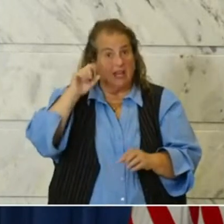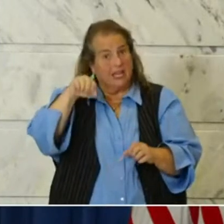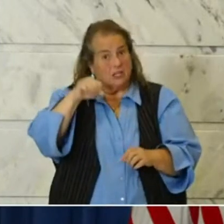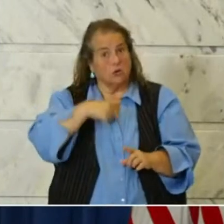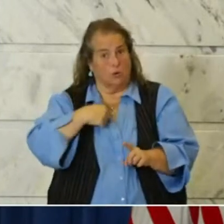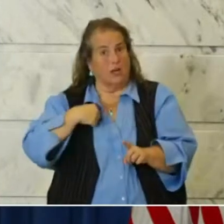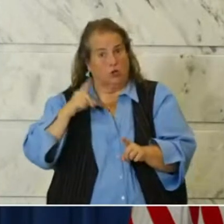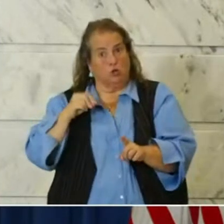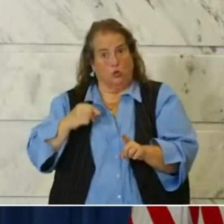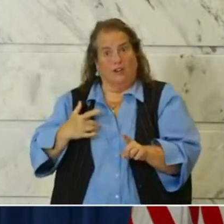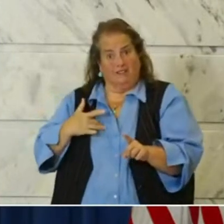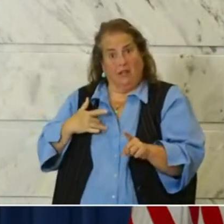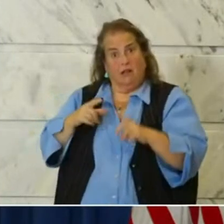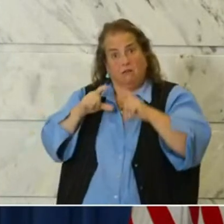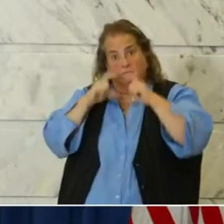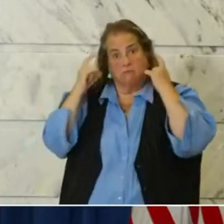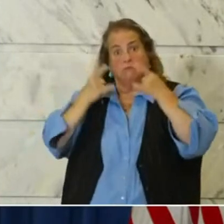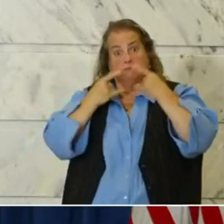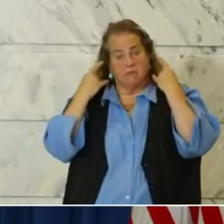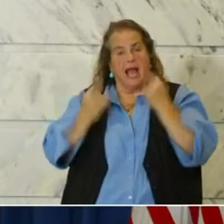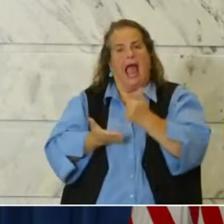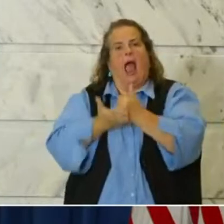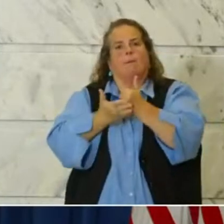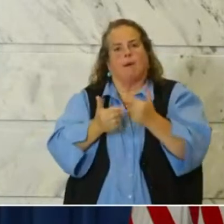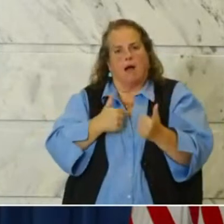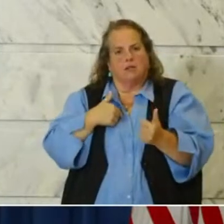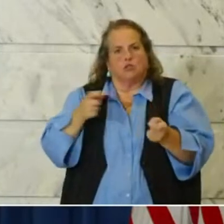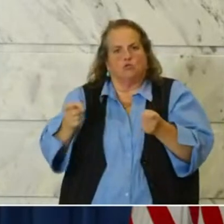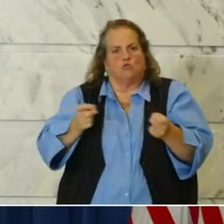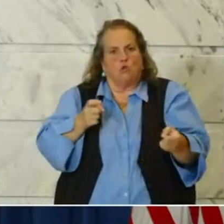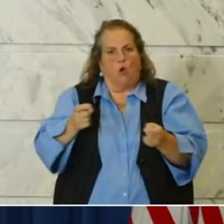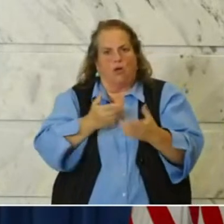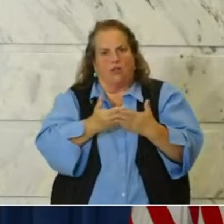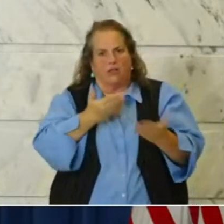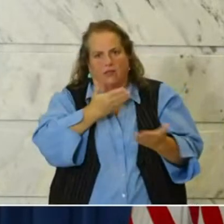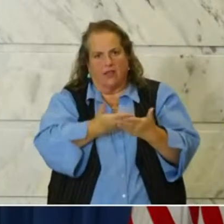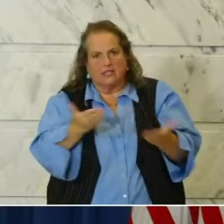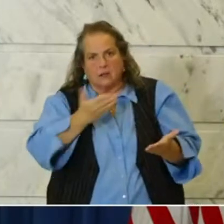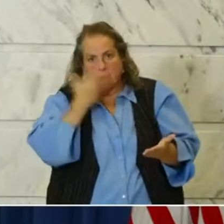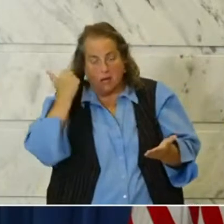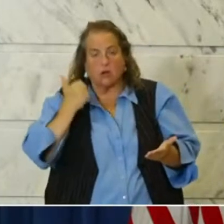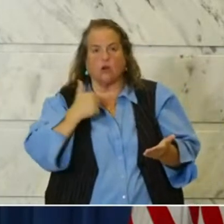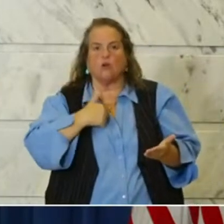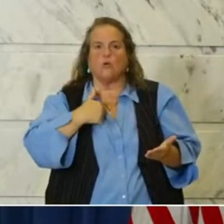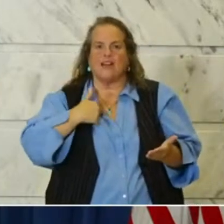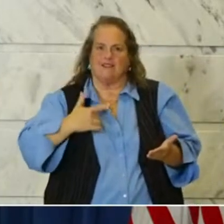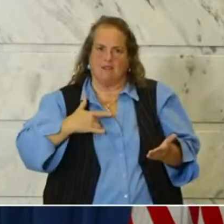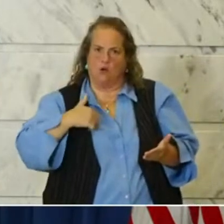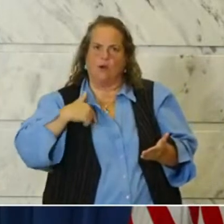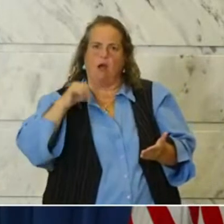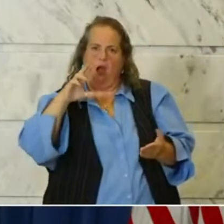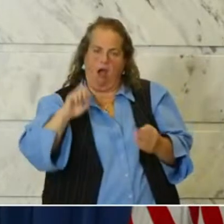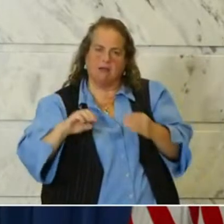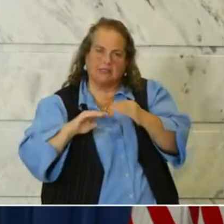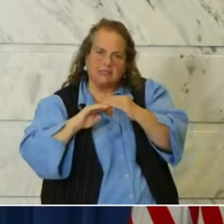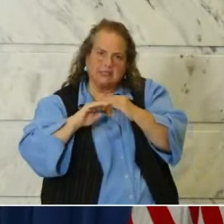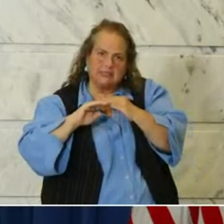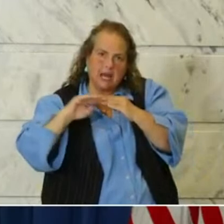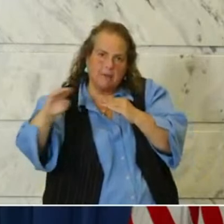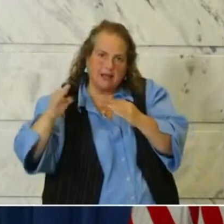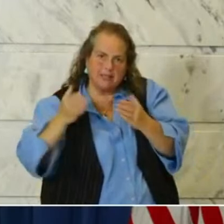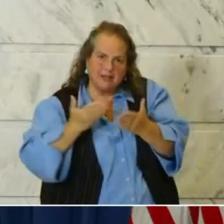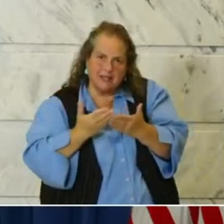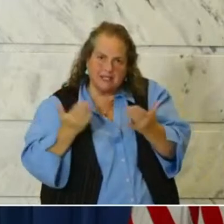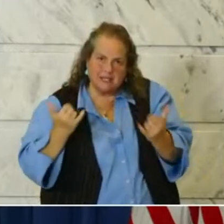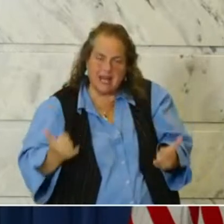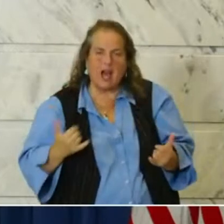coverings, getting this under control. We believe that we are stabilizing where we are. We want to see it decrease, but that doesn't mean